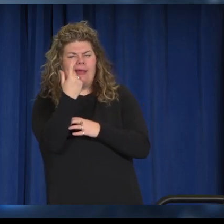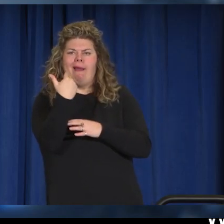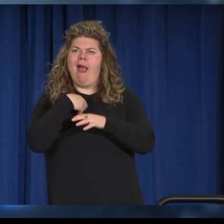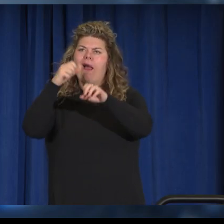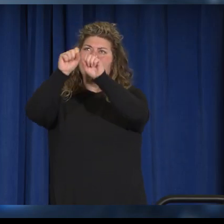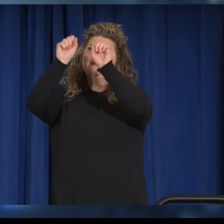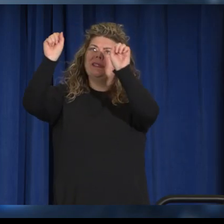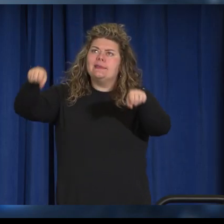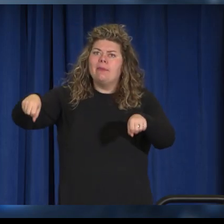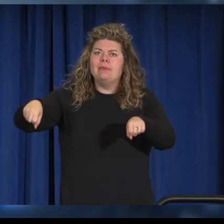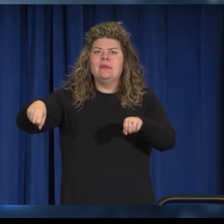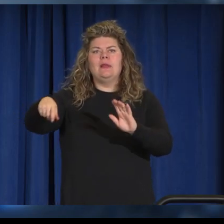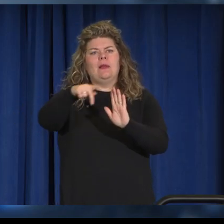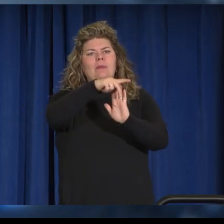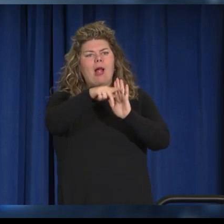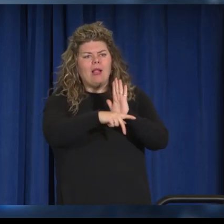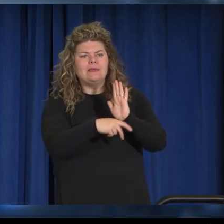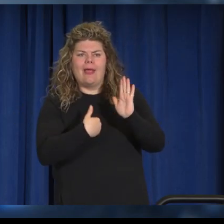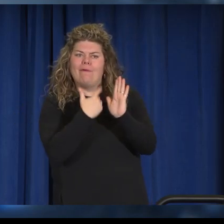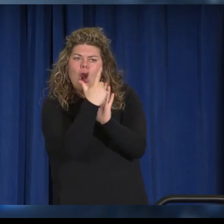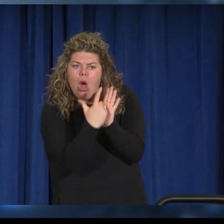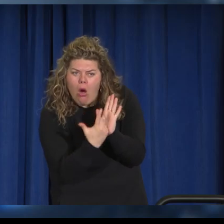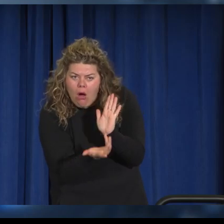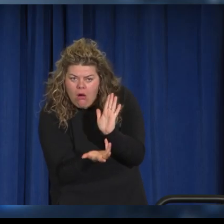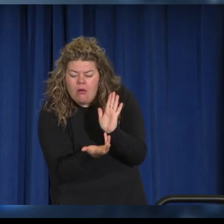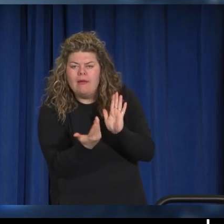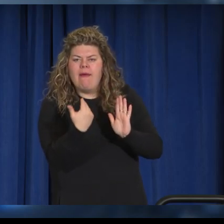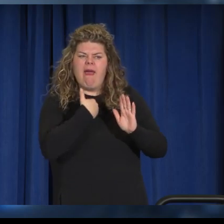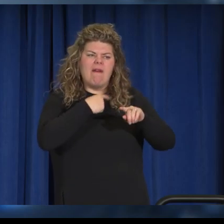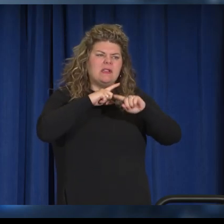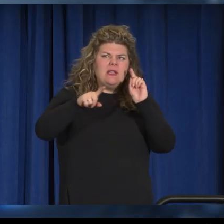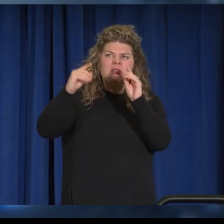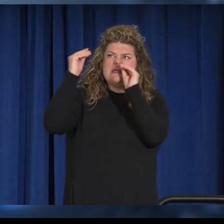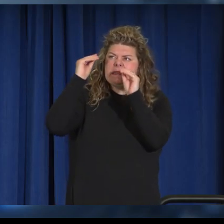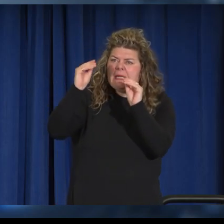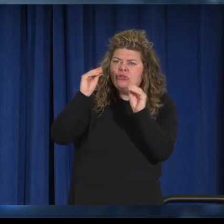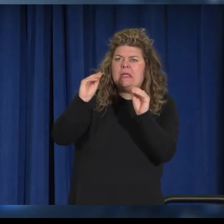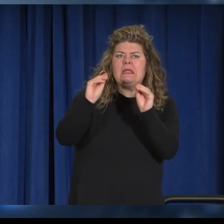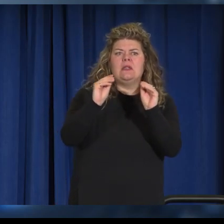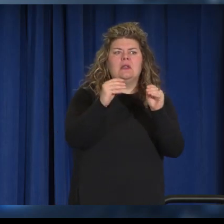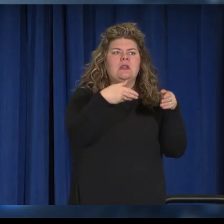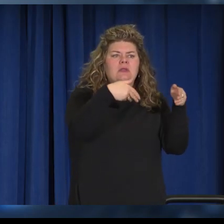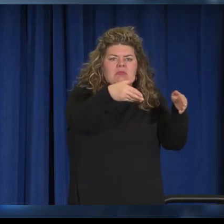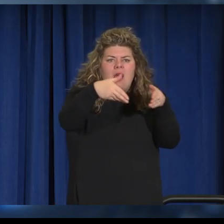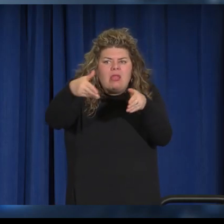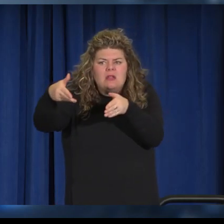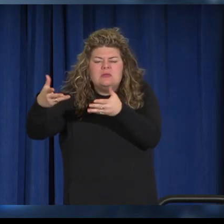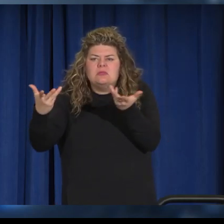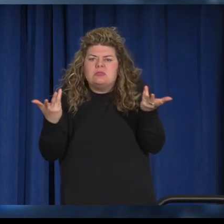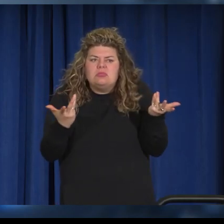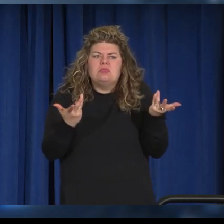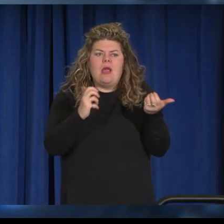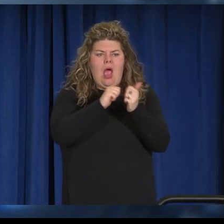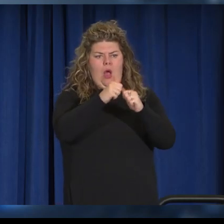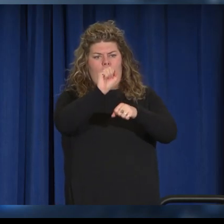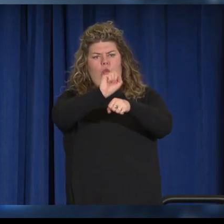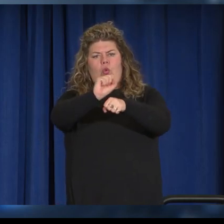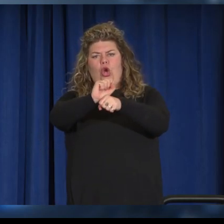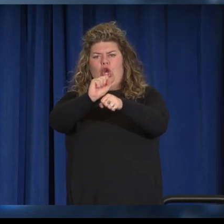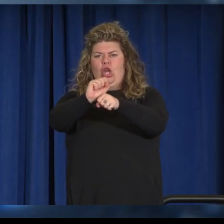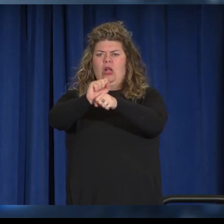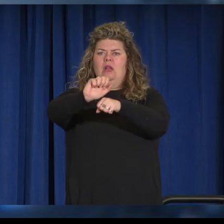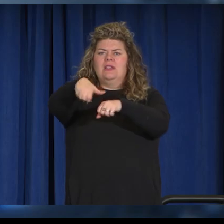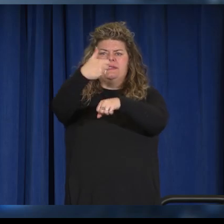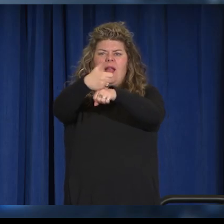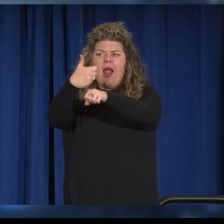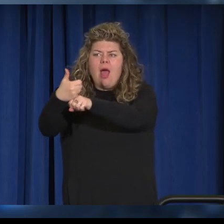there's law, there's preferred methods of teaching, or perhaps how the work environment is structured, whether it's the